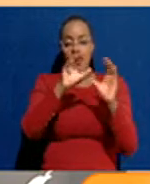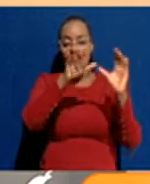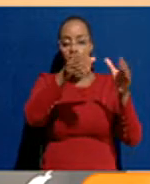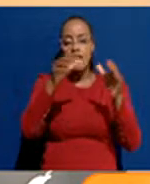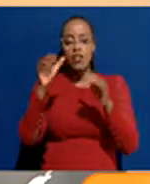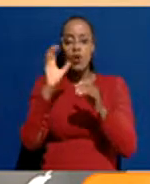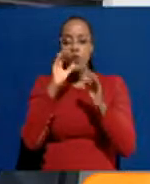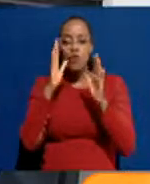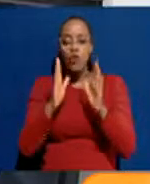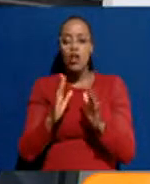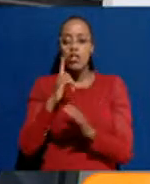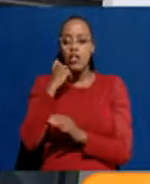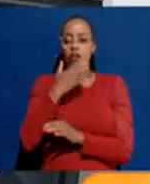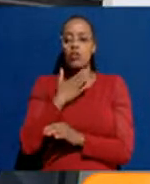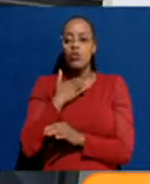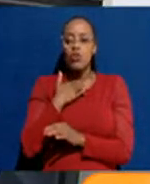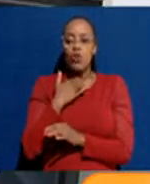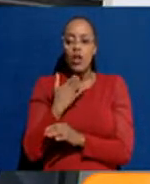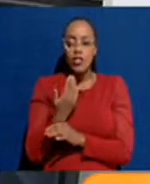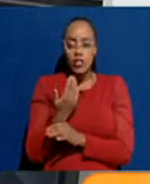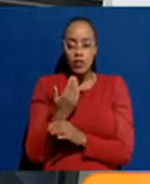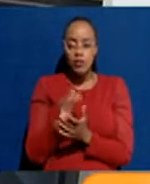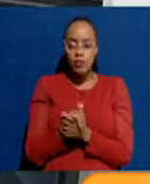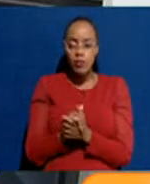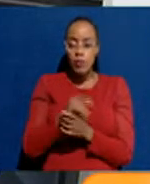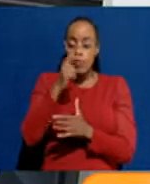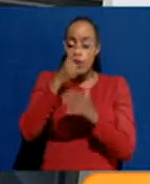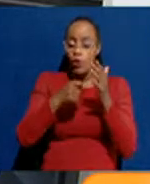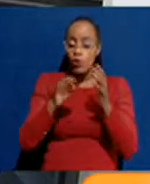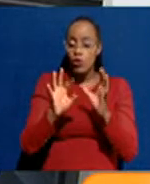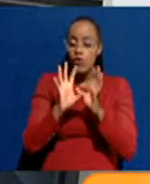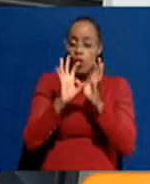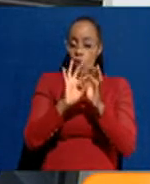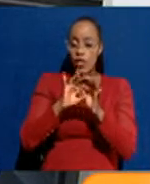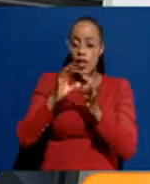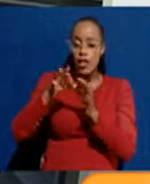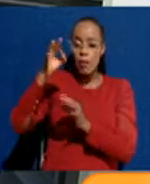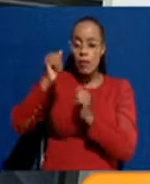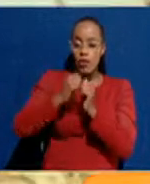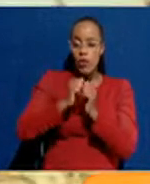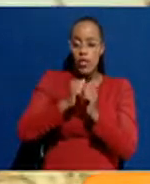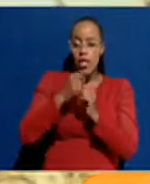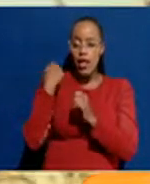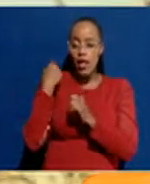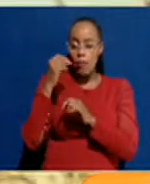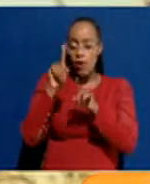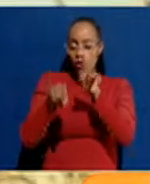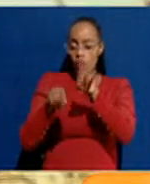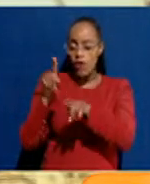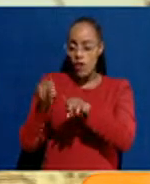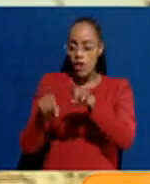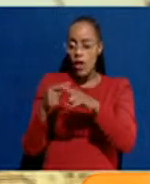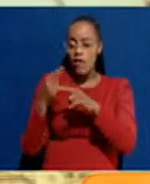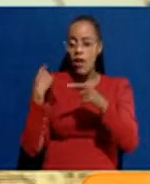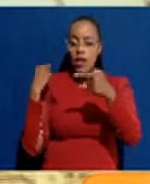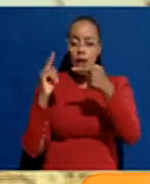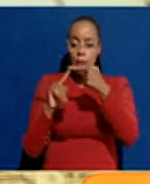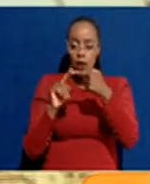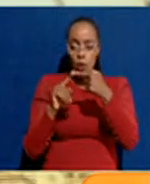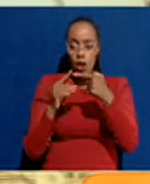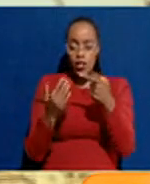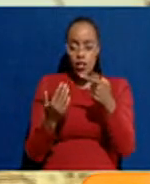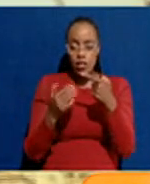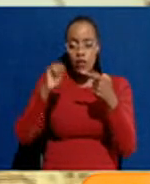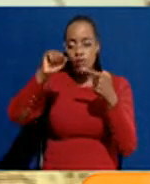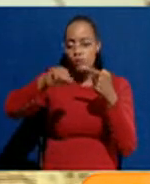customers that you may want to describe? The cost of connection depends on a number of variables, Sam. Mm-hmm. Number one would